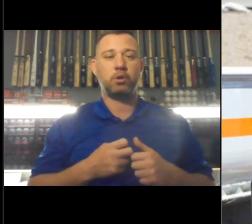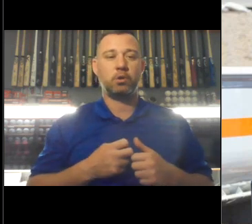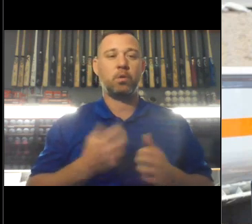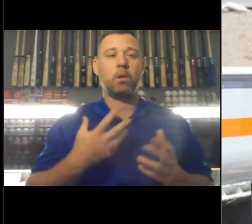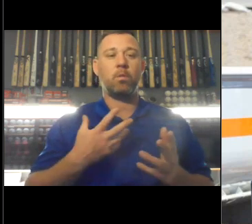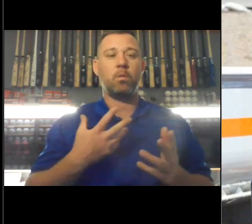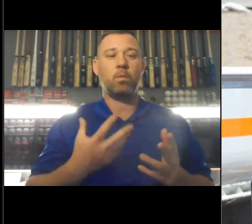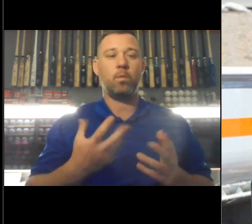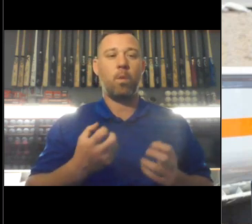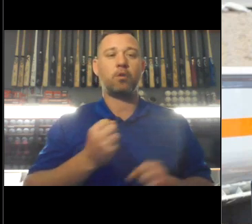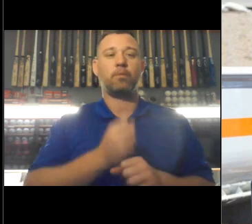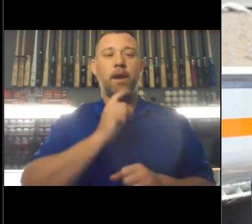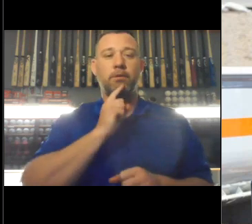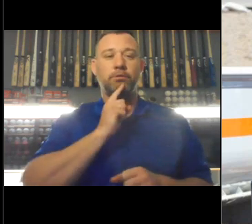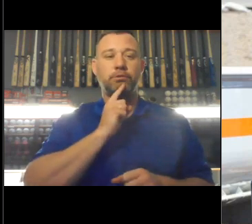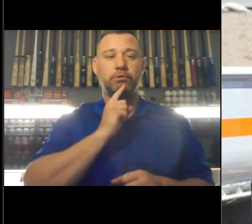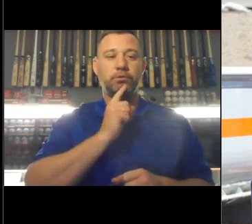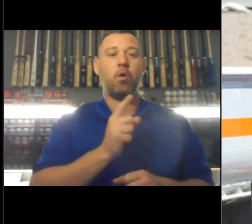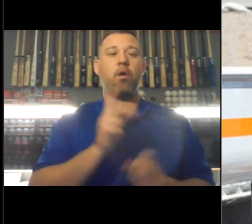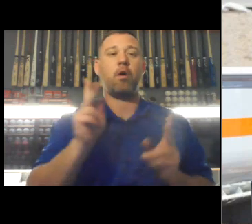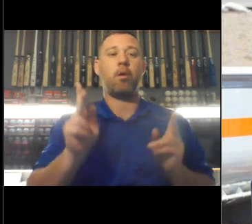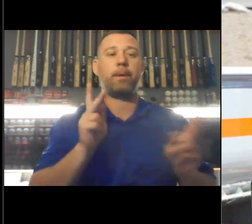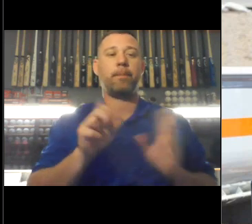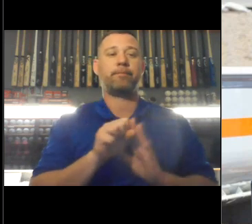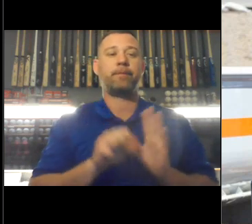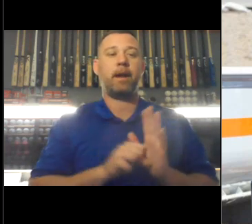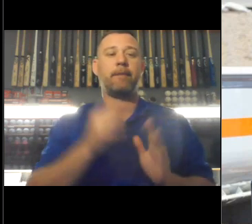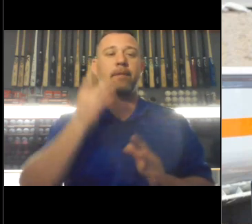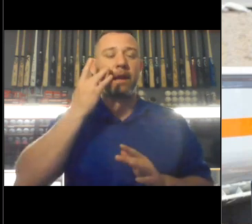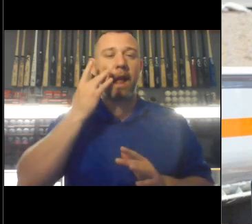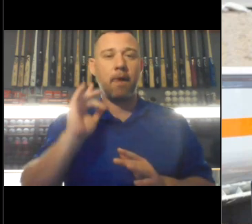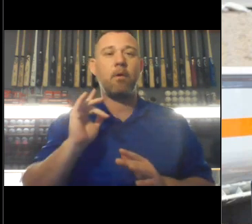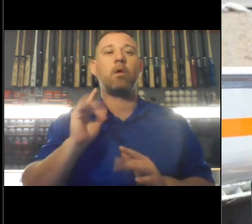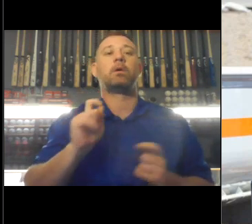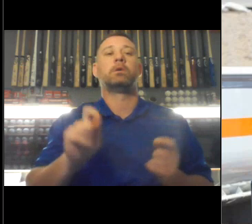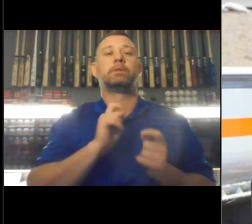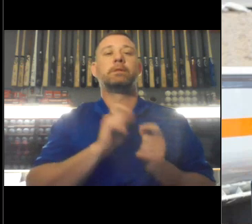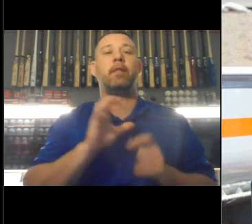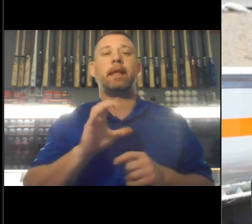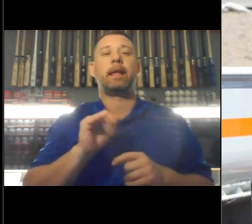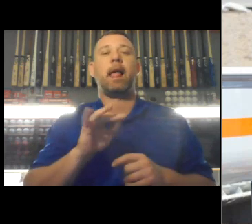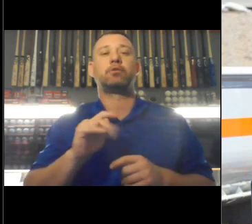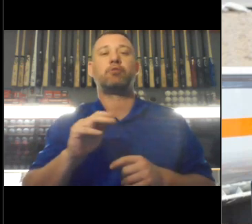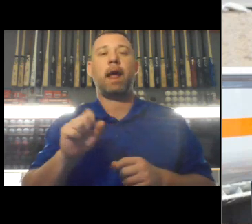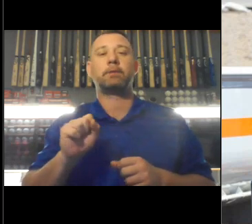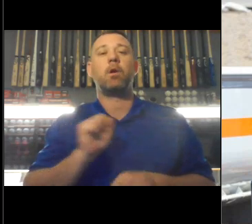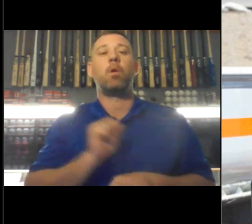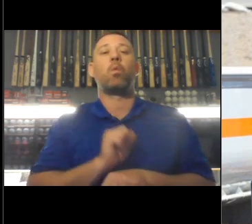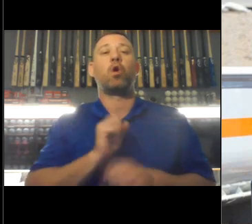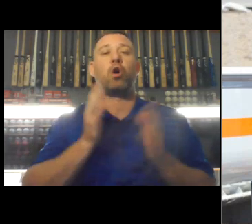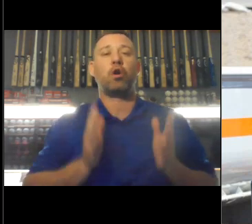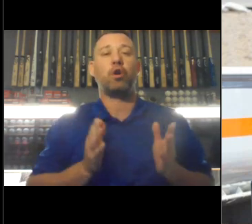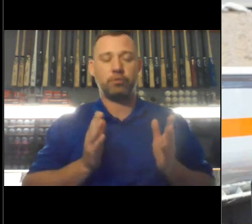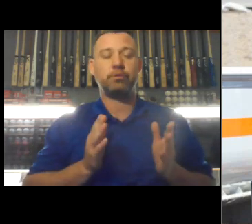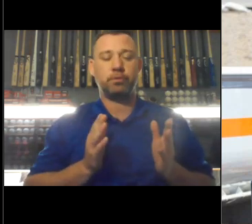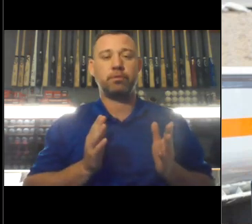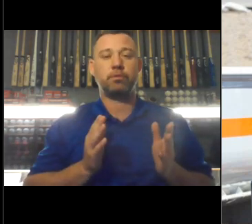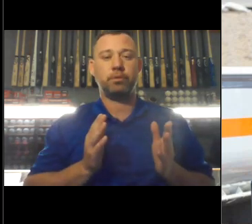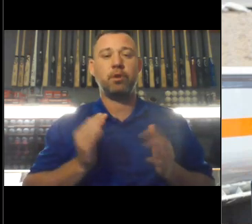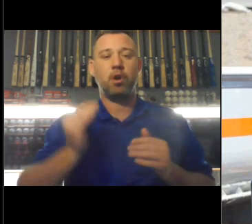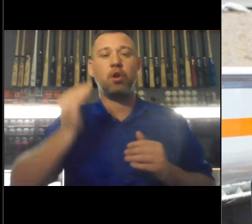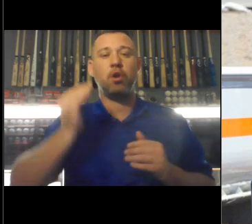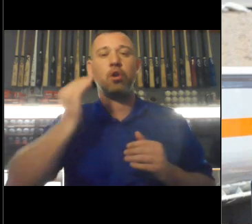to make sure that the people of the state of California, and specifically the Caltrans workers, knew that when